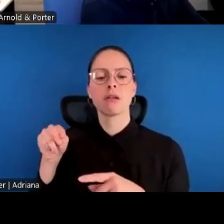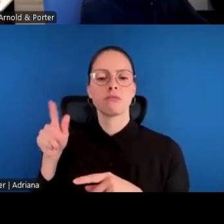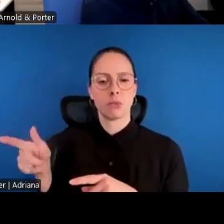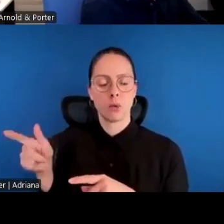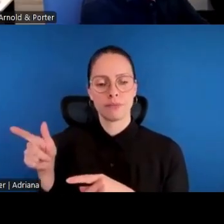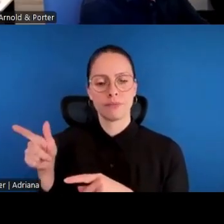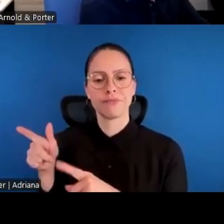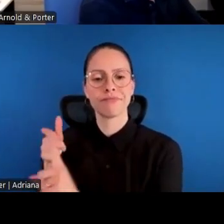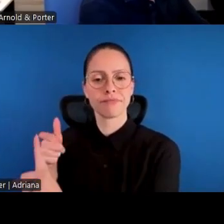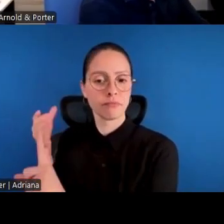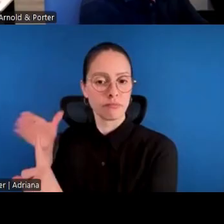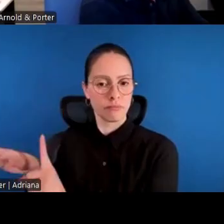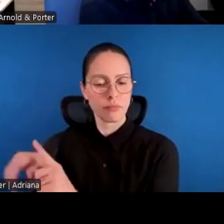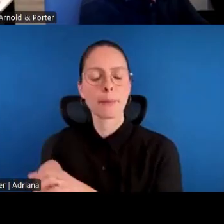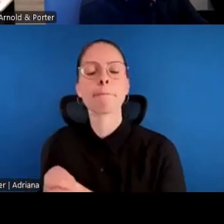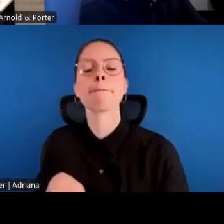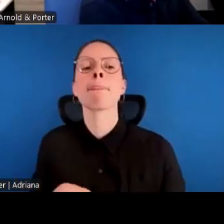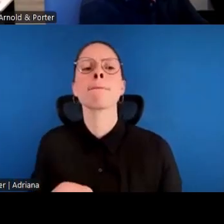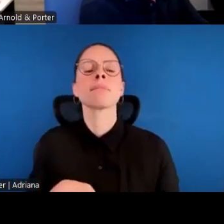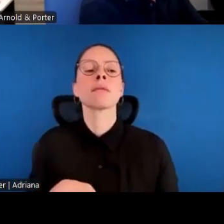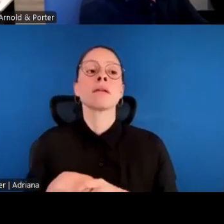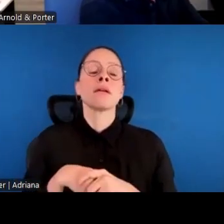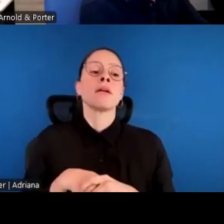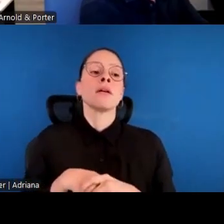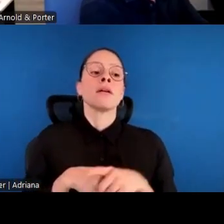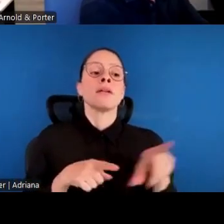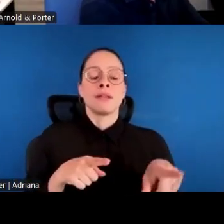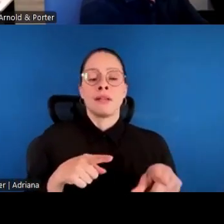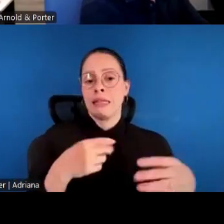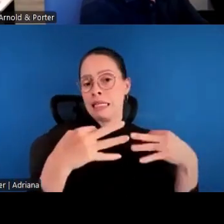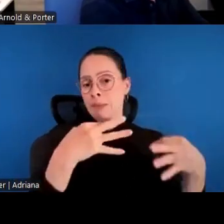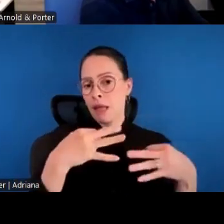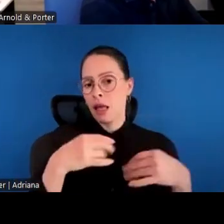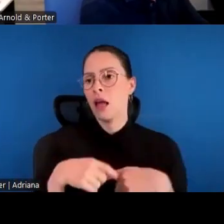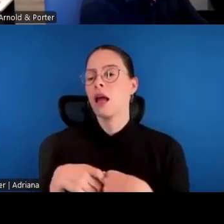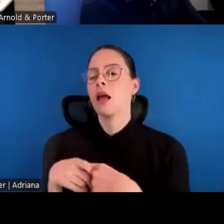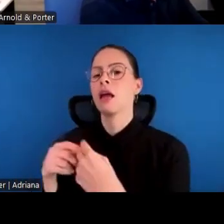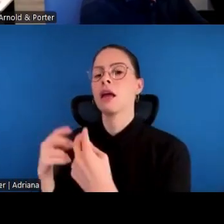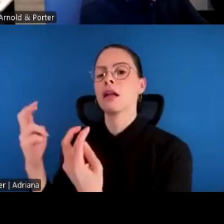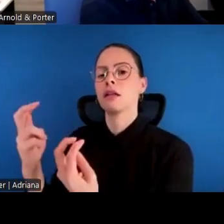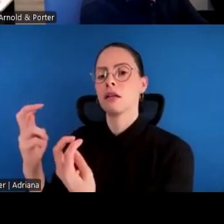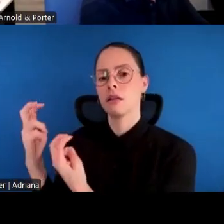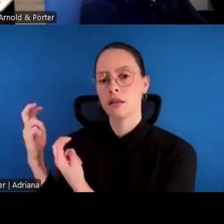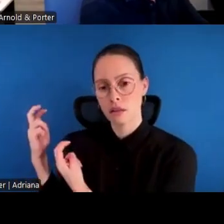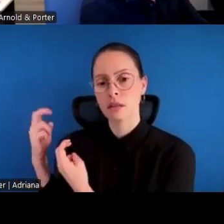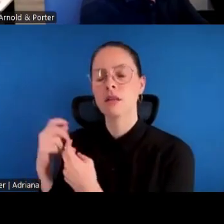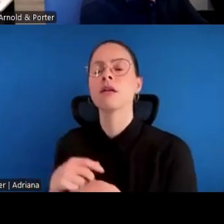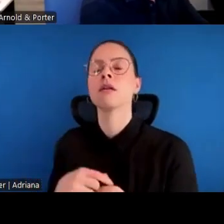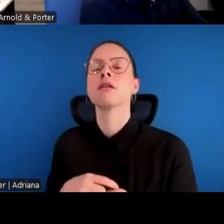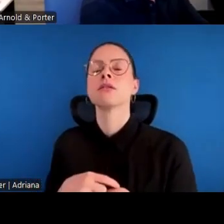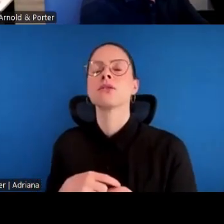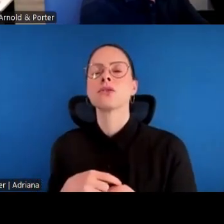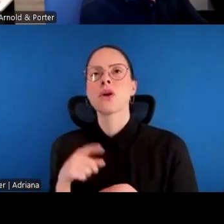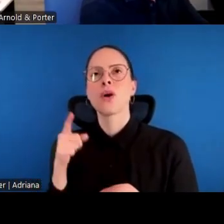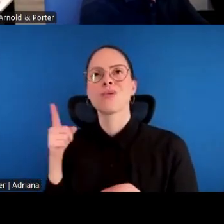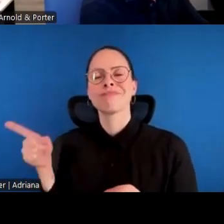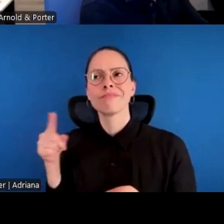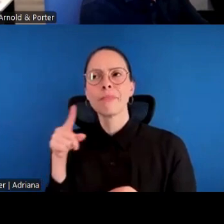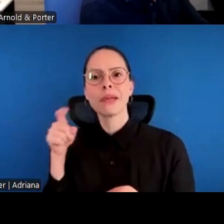jury might think that because she didn't shoot him that she wasn't raped, so I'm hesitant to take that